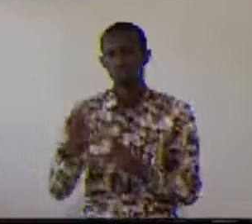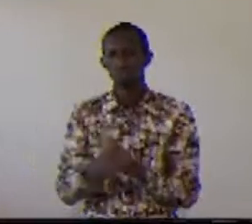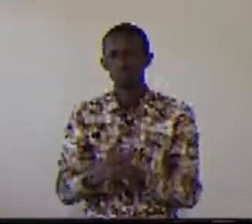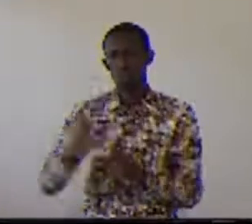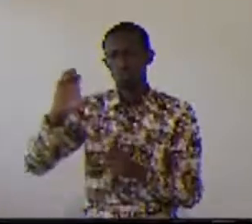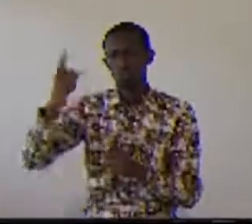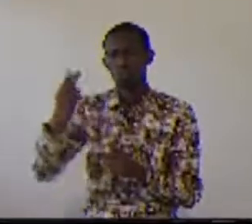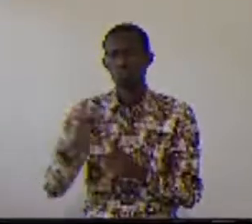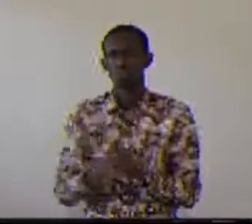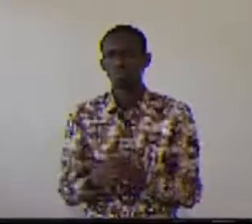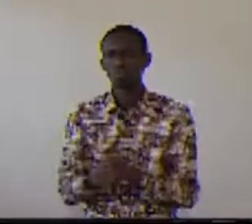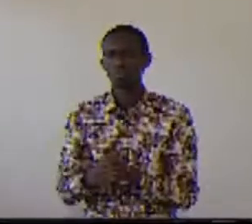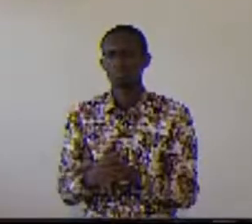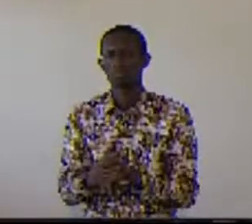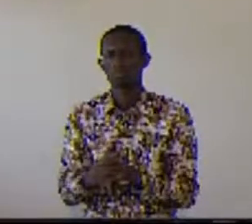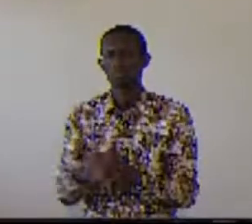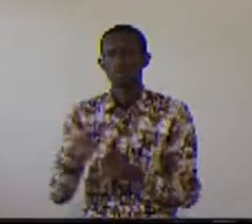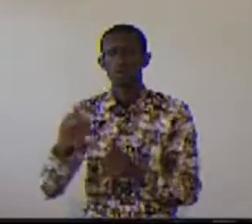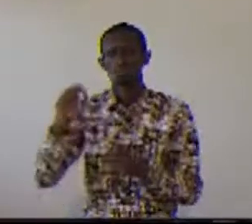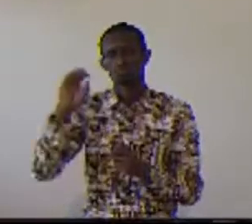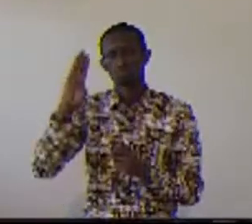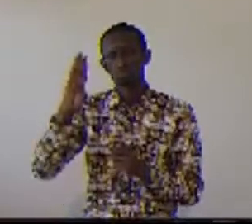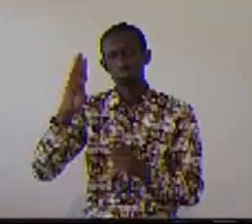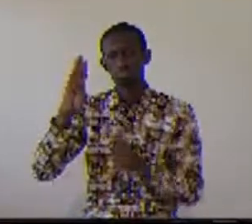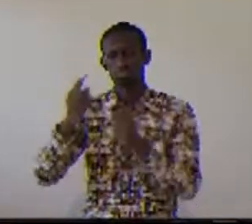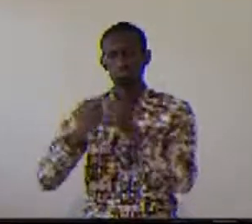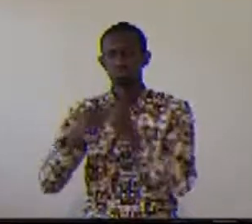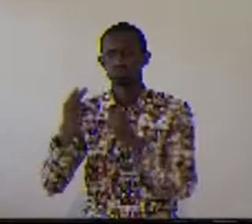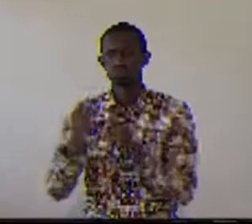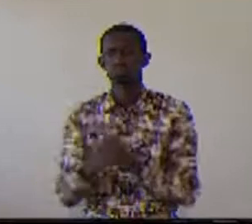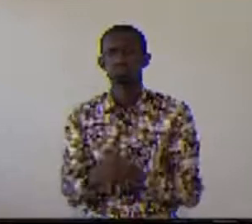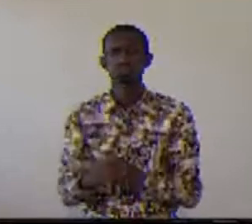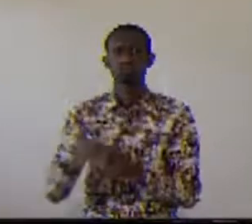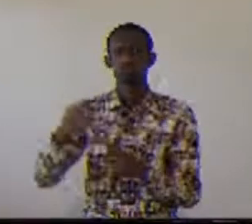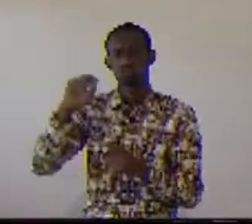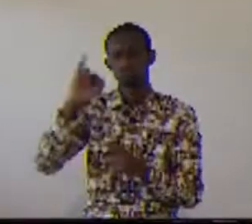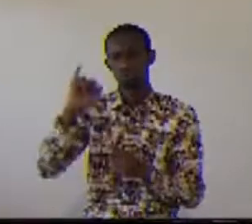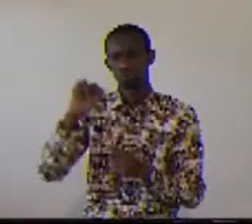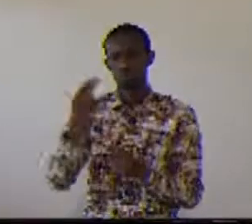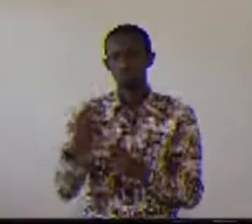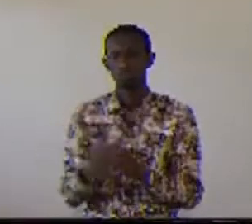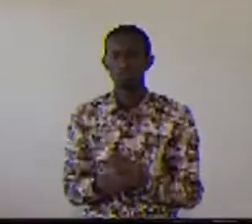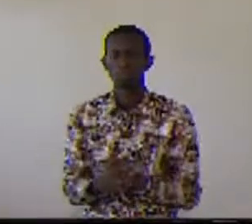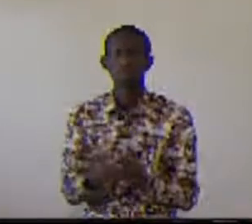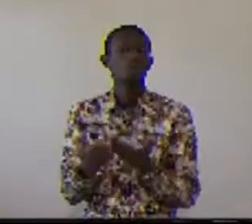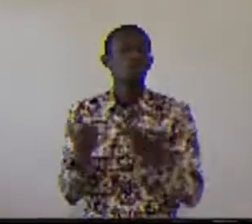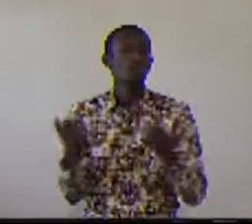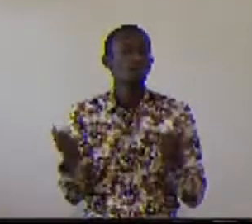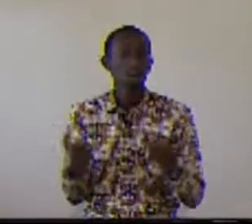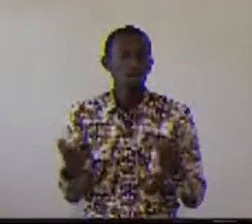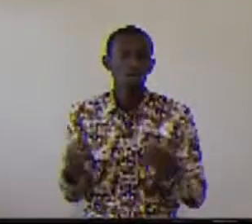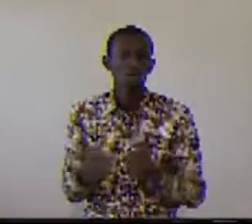We will always consider the intermolecular forces. They are molecules. How does the size vary as we move down the